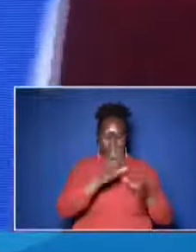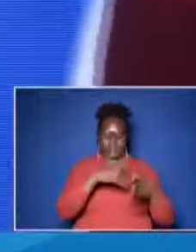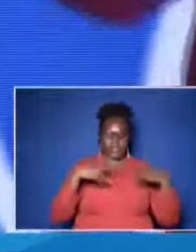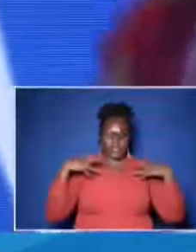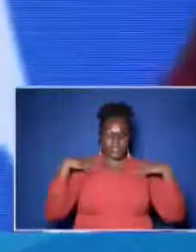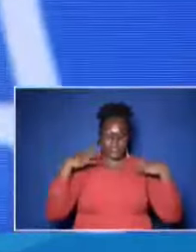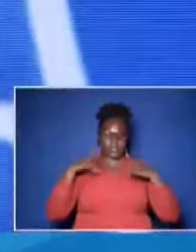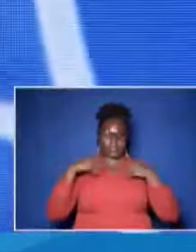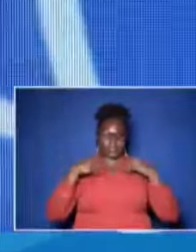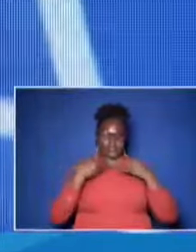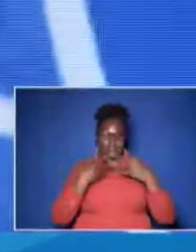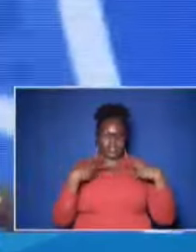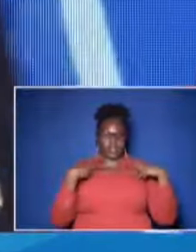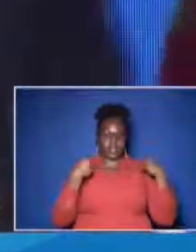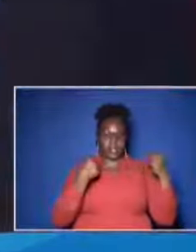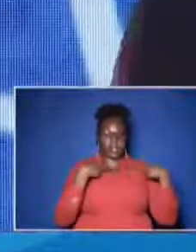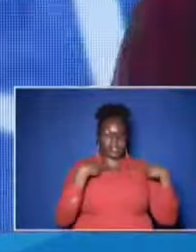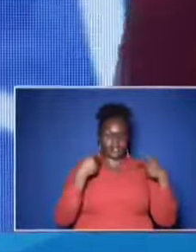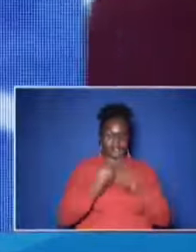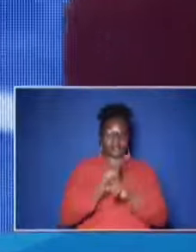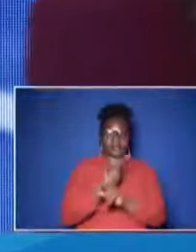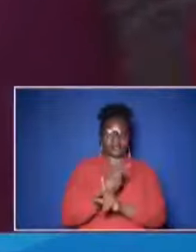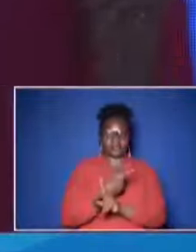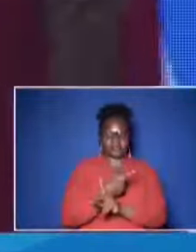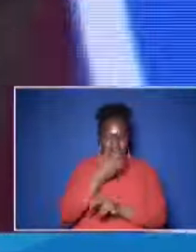healing receive your